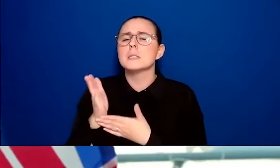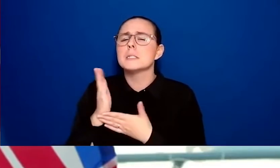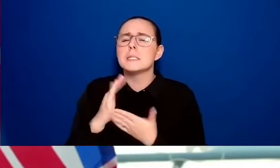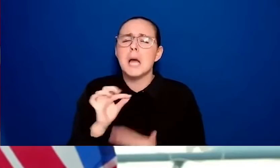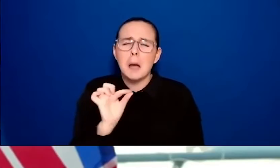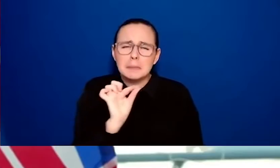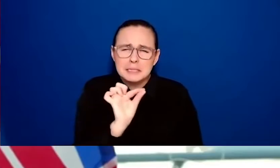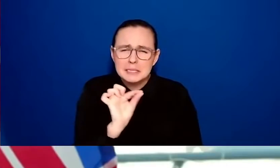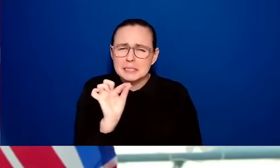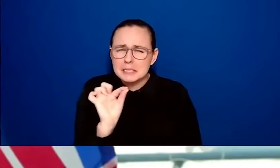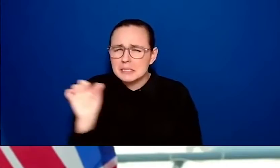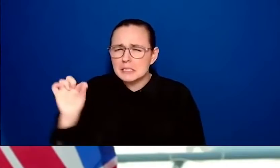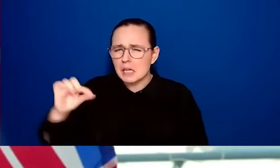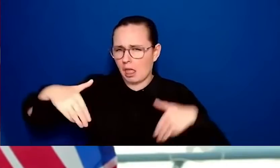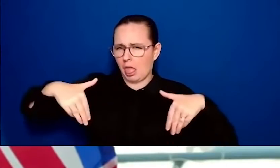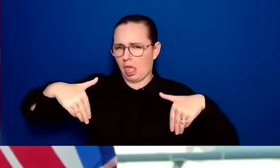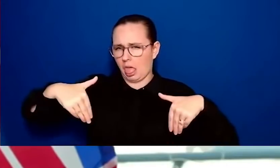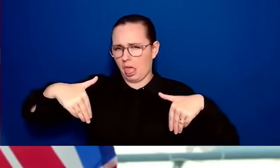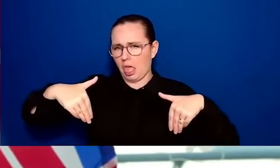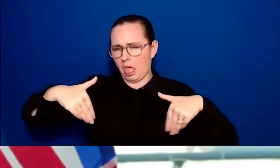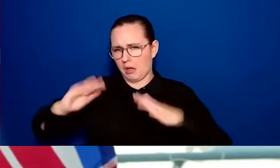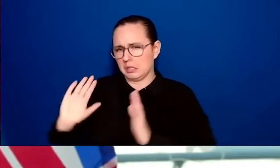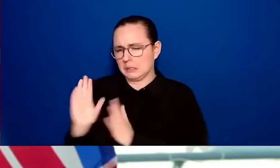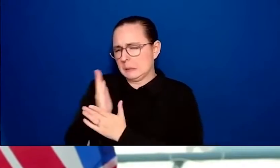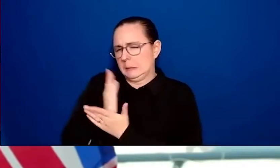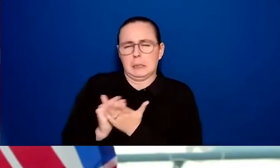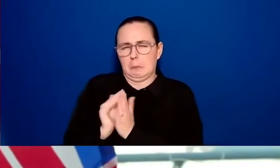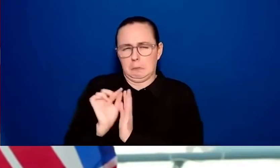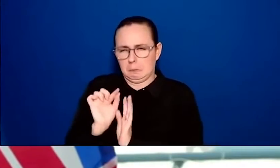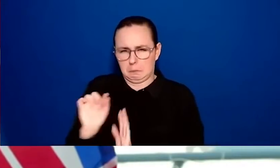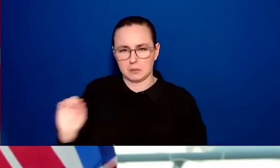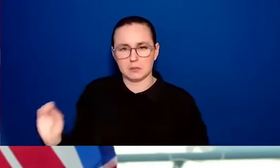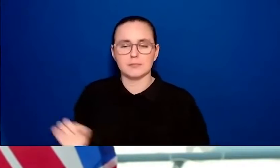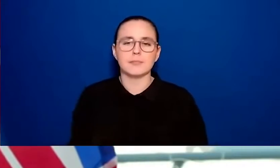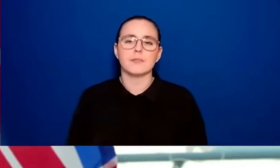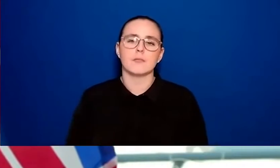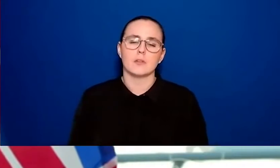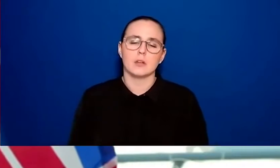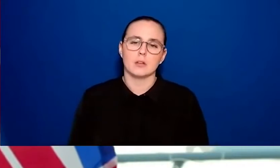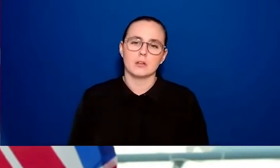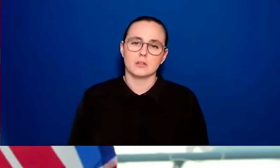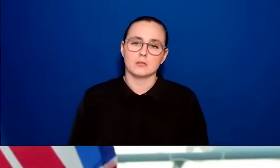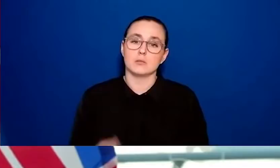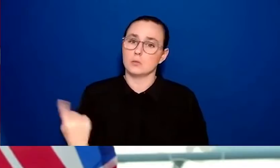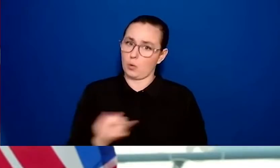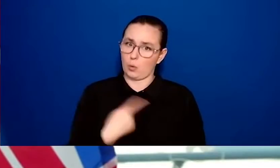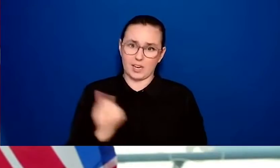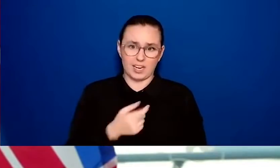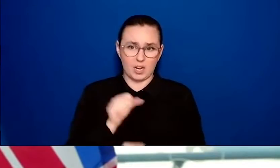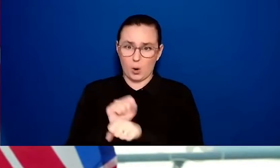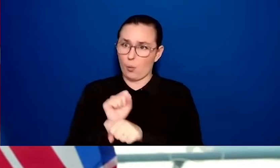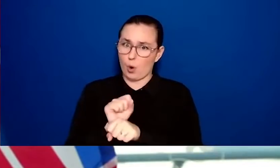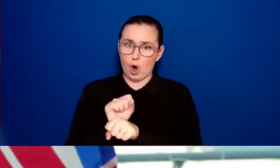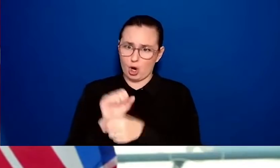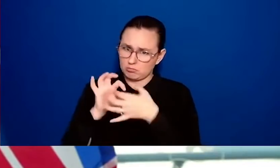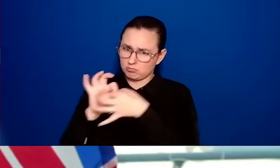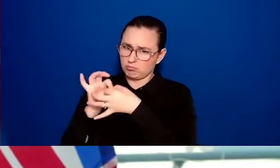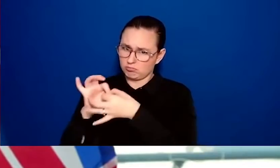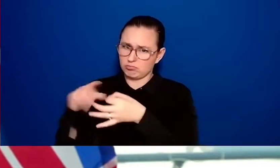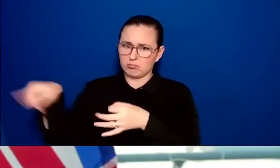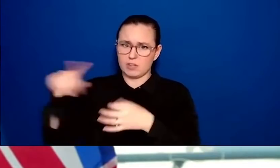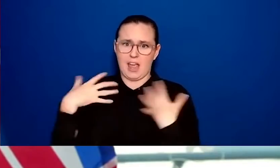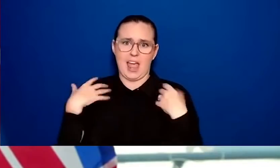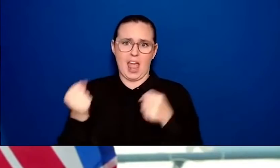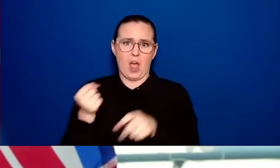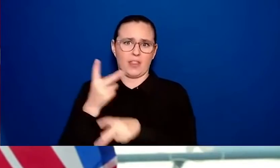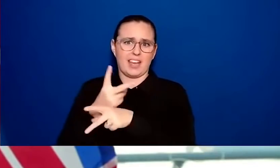is an important part of our responsibility as healthcare workers. One, to keep ourselves well, to make sure that we're able to care